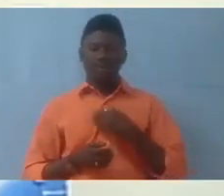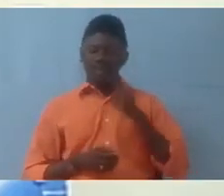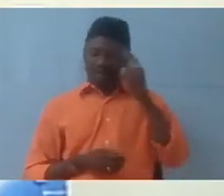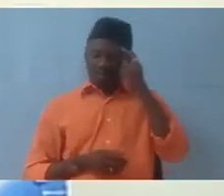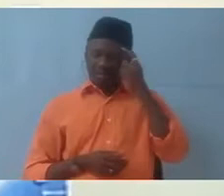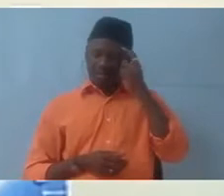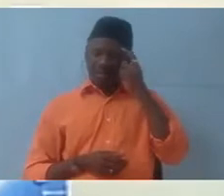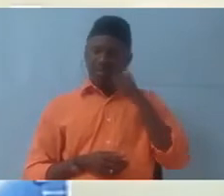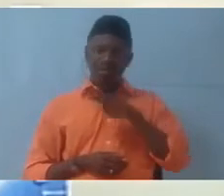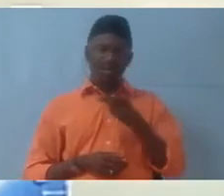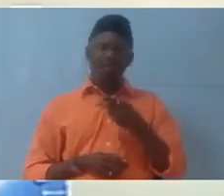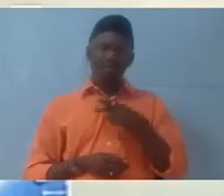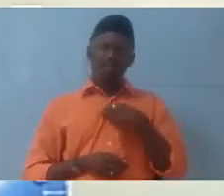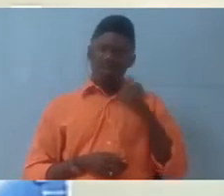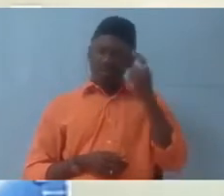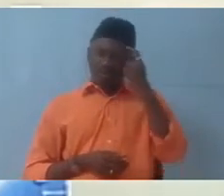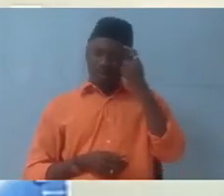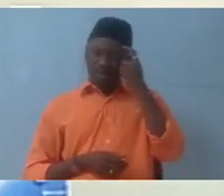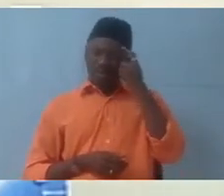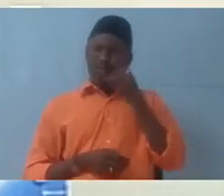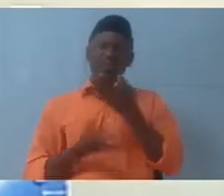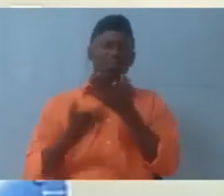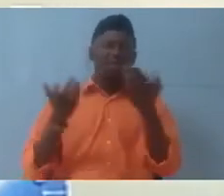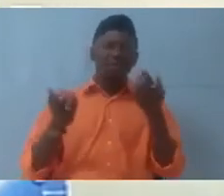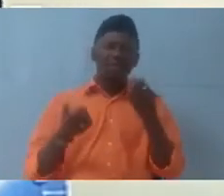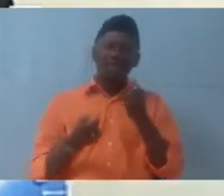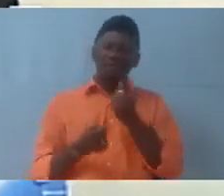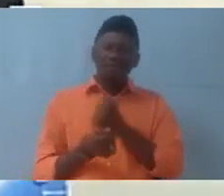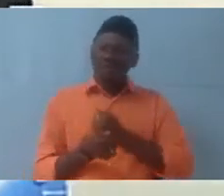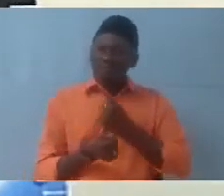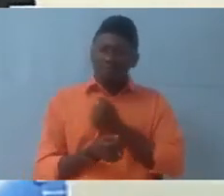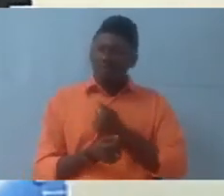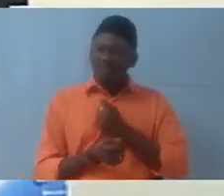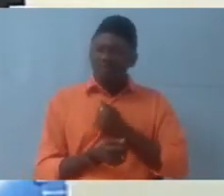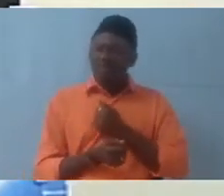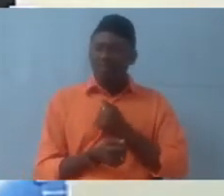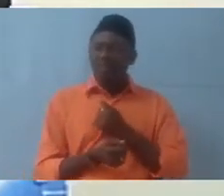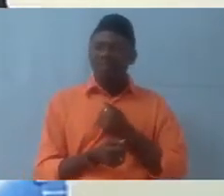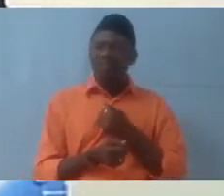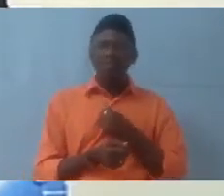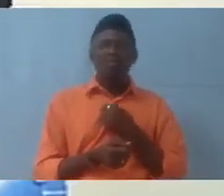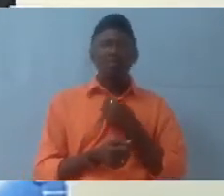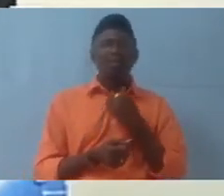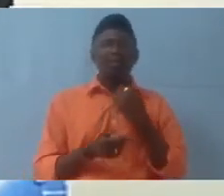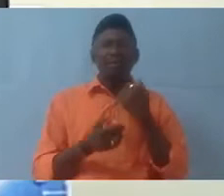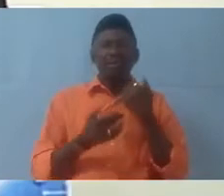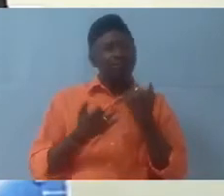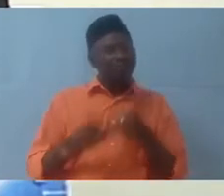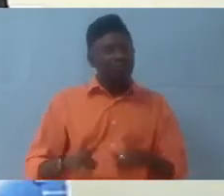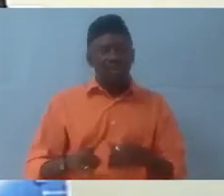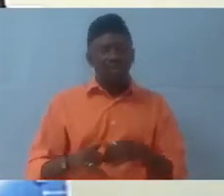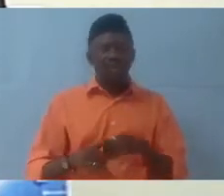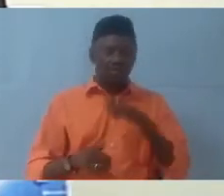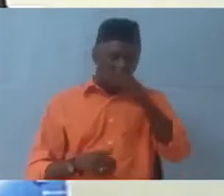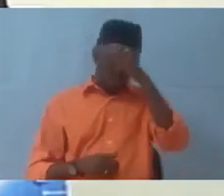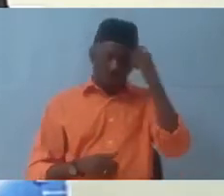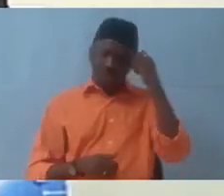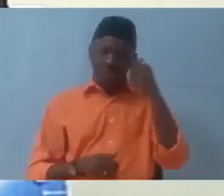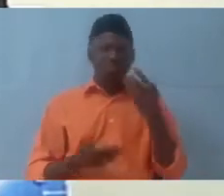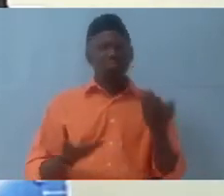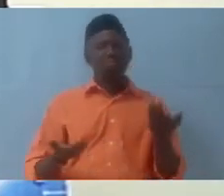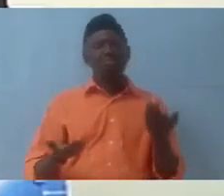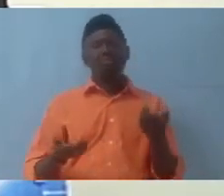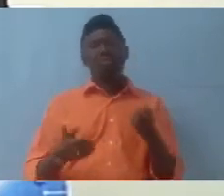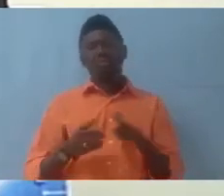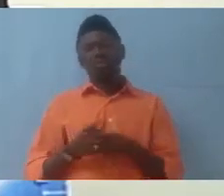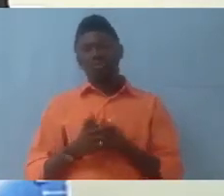maybe they were putting into consideration so many reasons and so they were fearful of maybe losing their jobs yakarna bo ñu ngi ragal pour